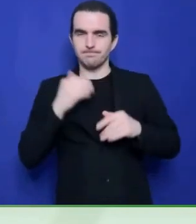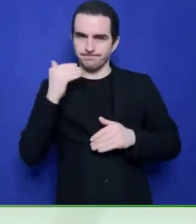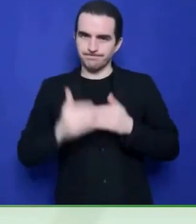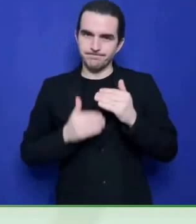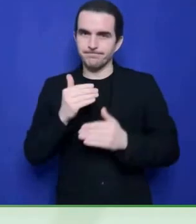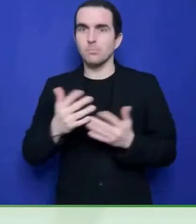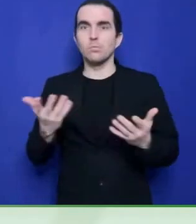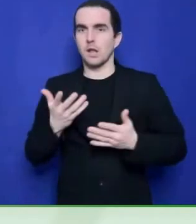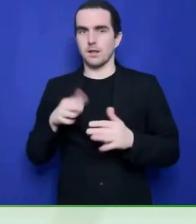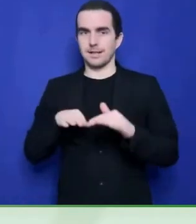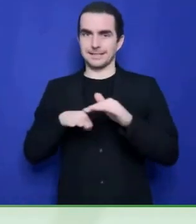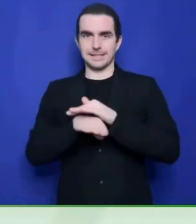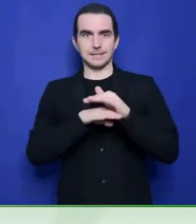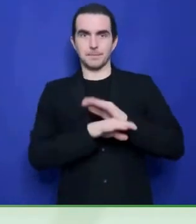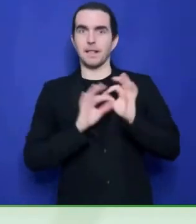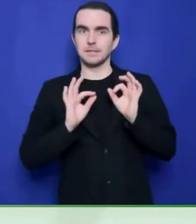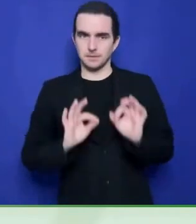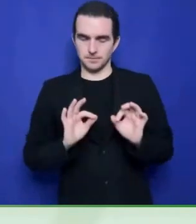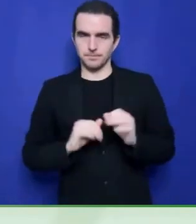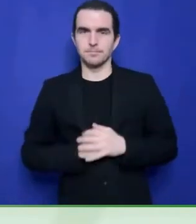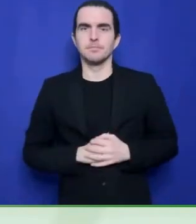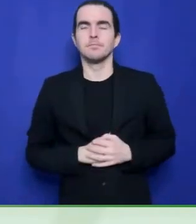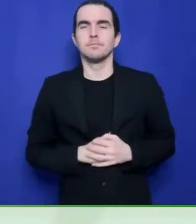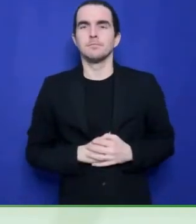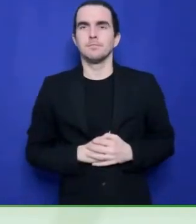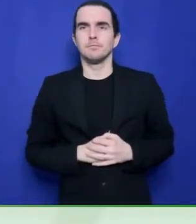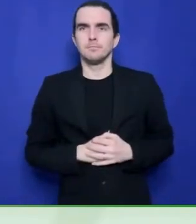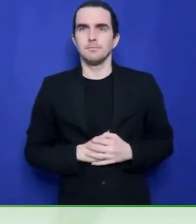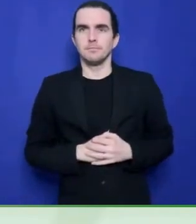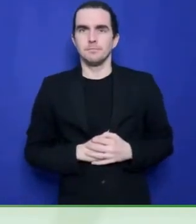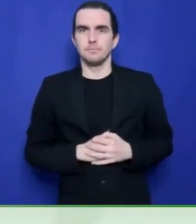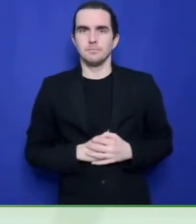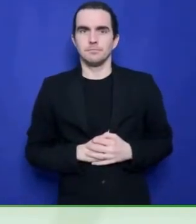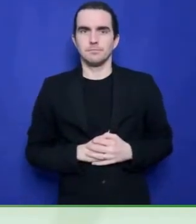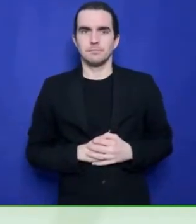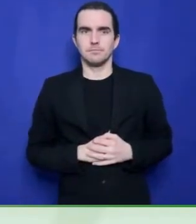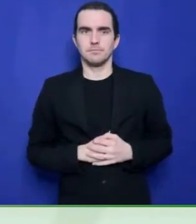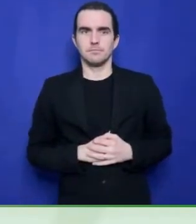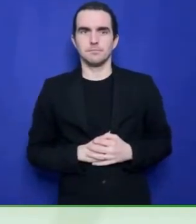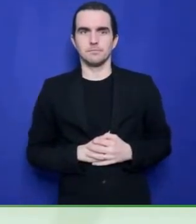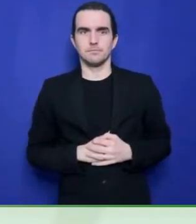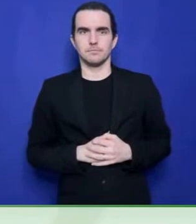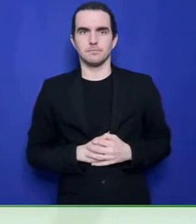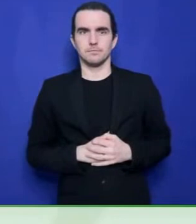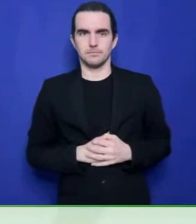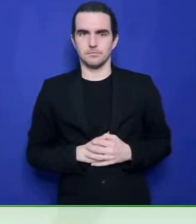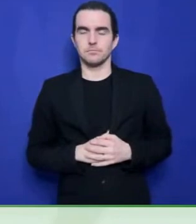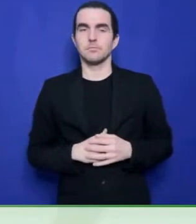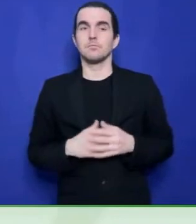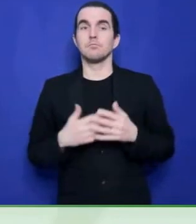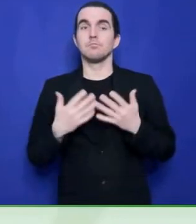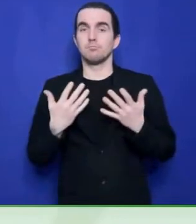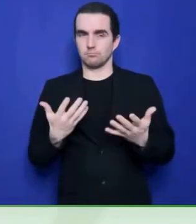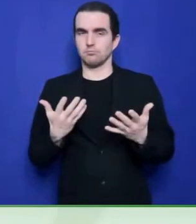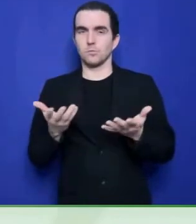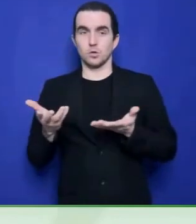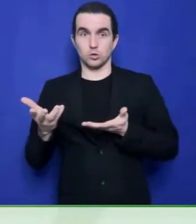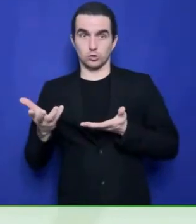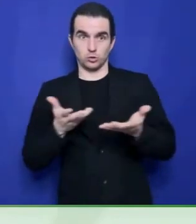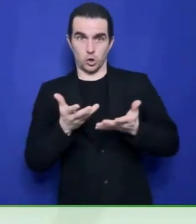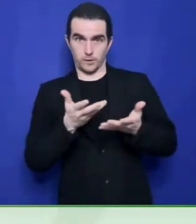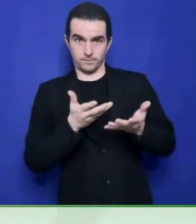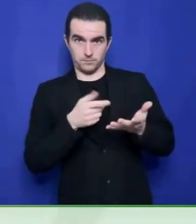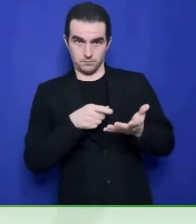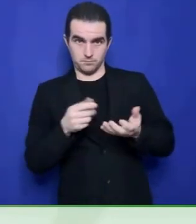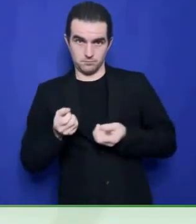the service through a crowdsourcing platform. At this point, we have volunteers who are